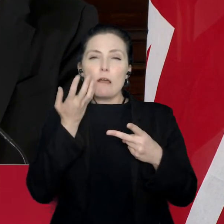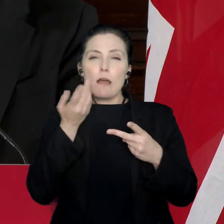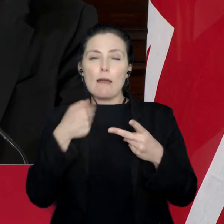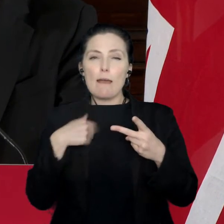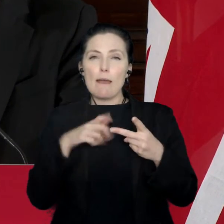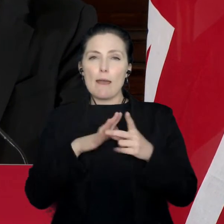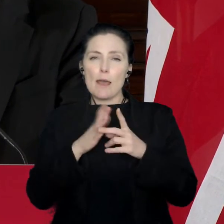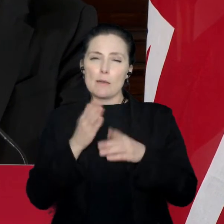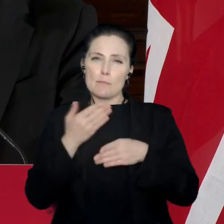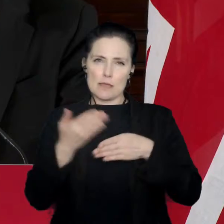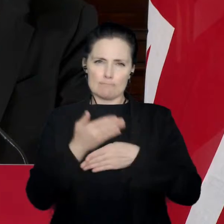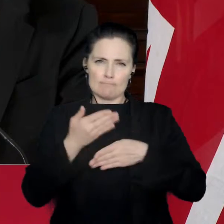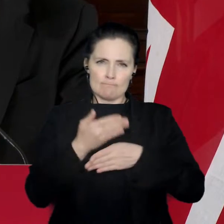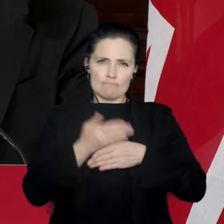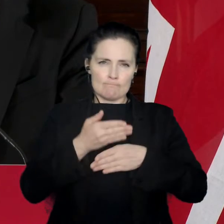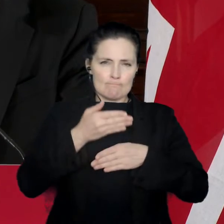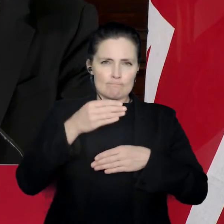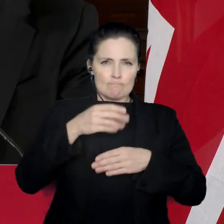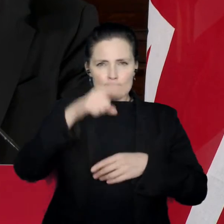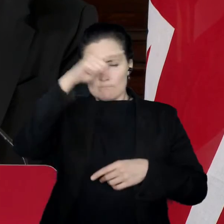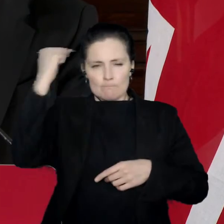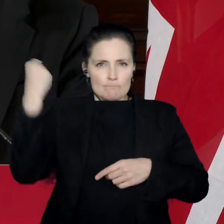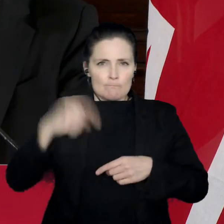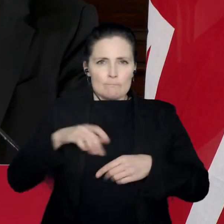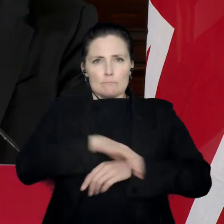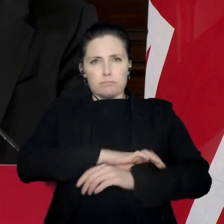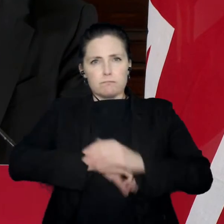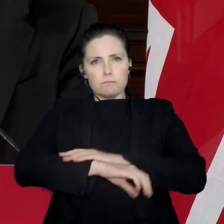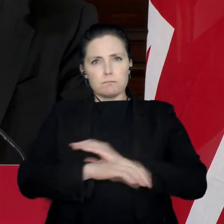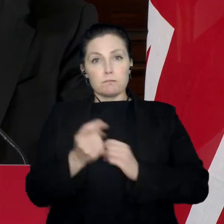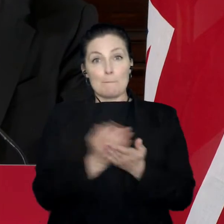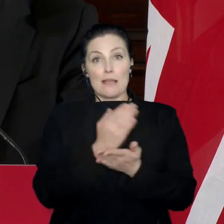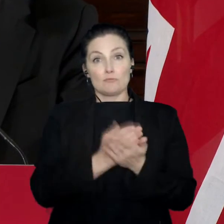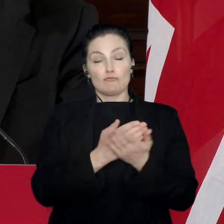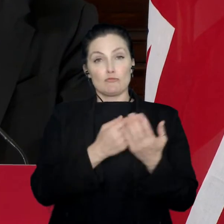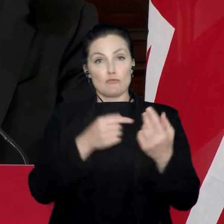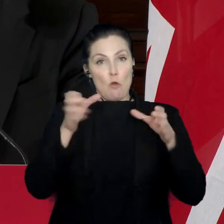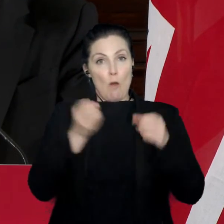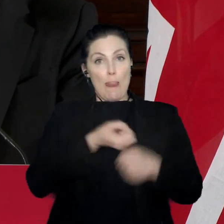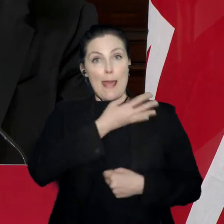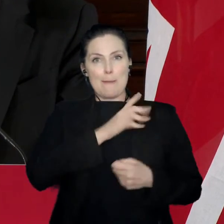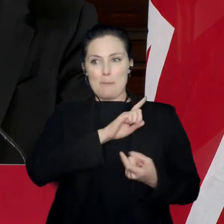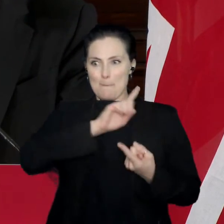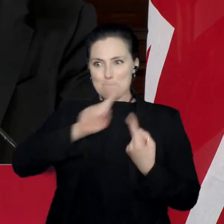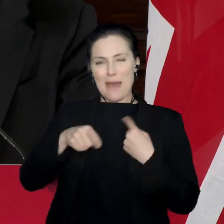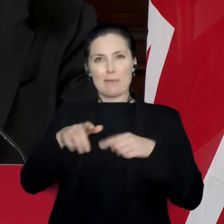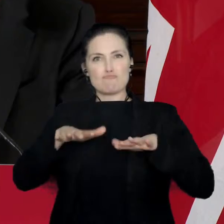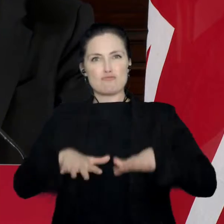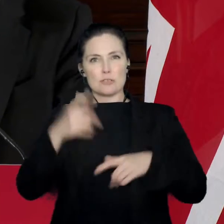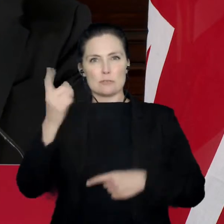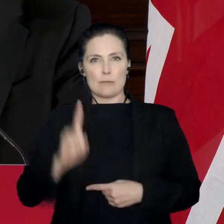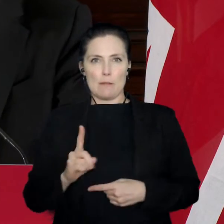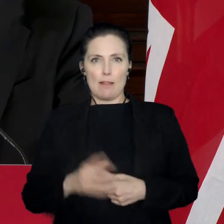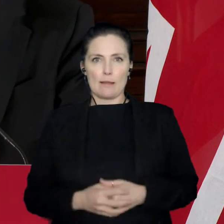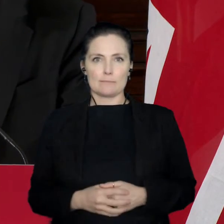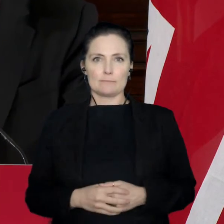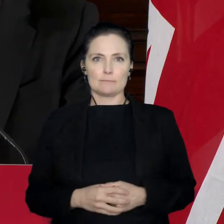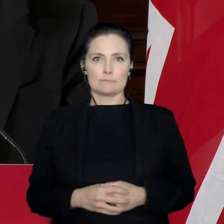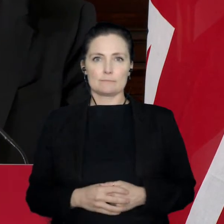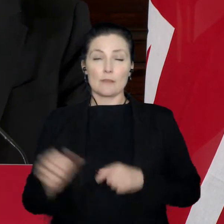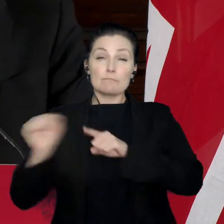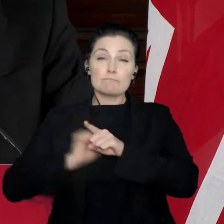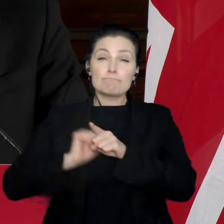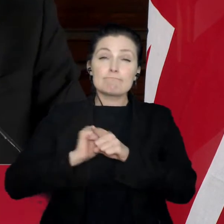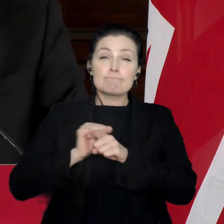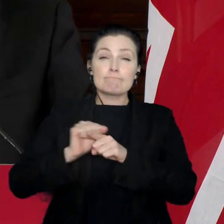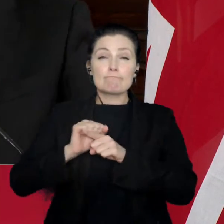people. Be in no doubt, the job of restoring Labour is not complete, not even close.